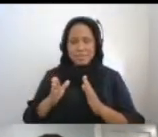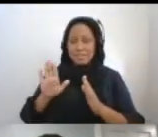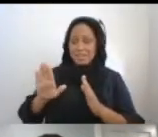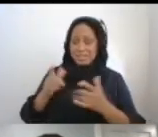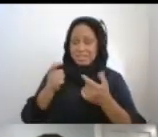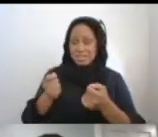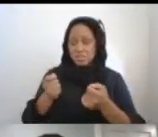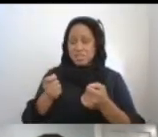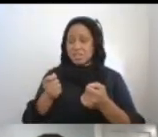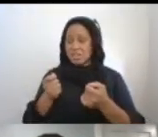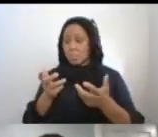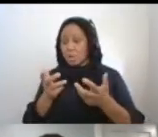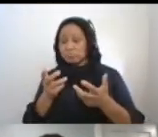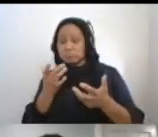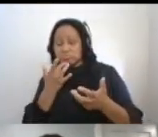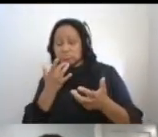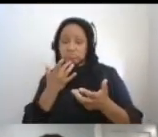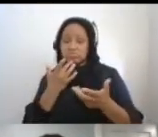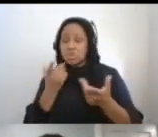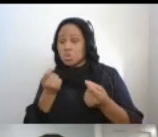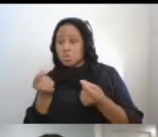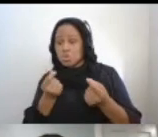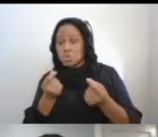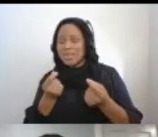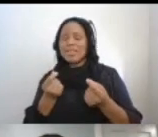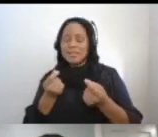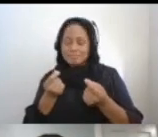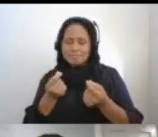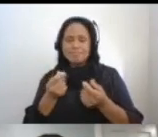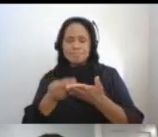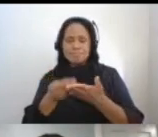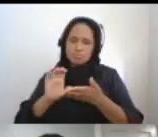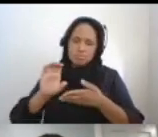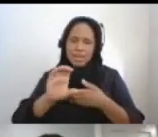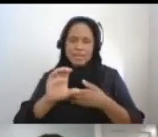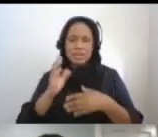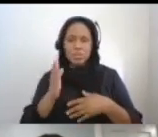participant, which is really different. And I thought it was actually pretty revolutionary.